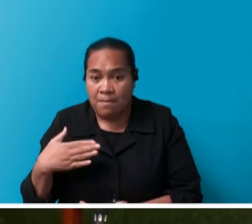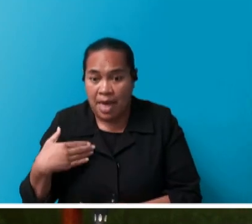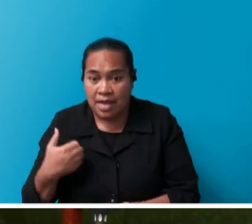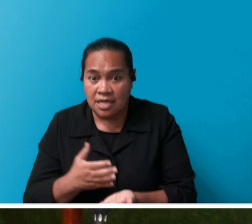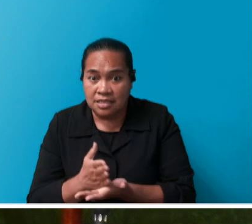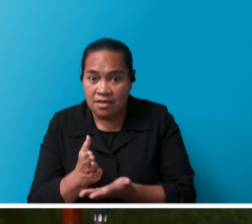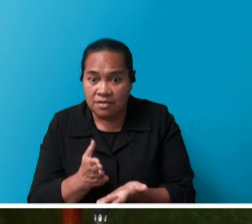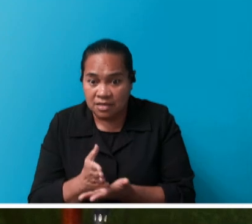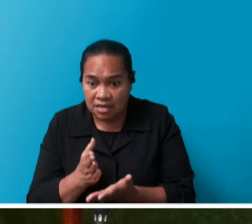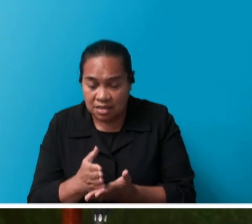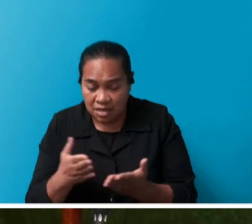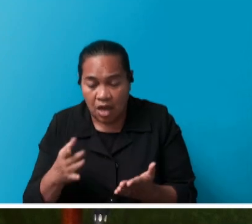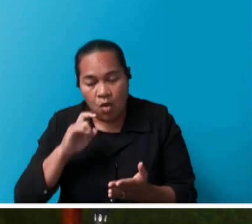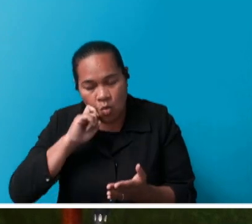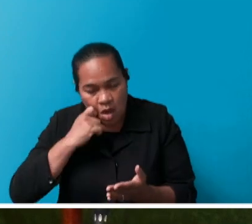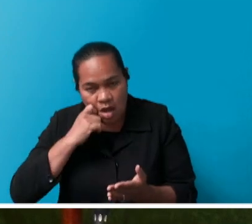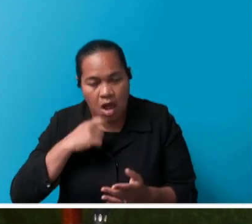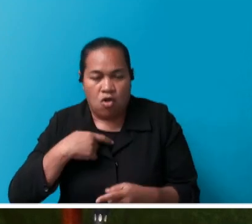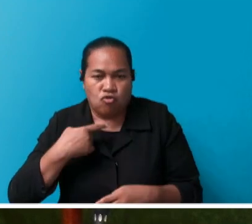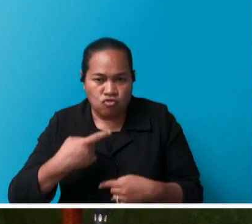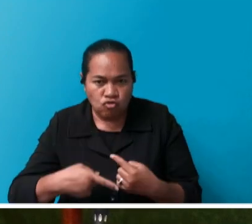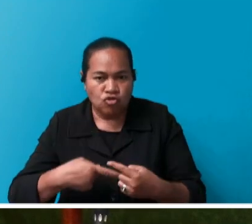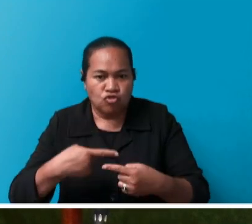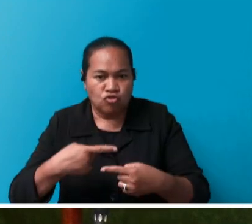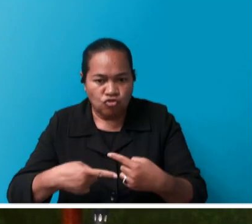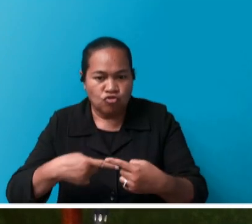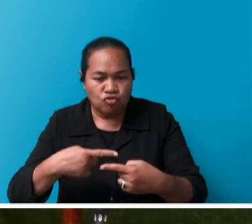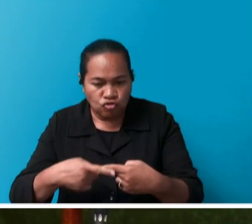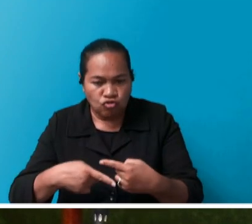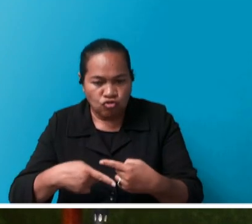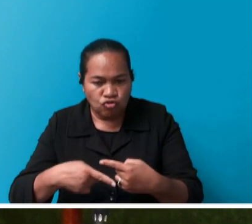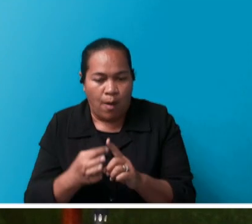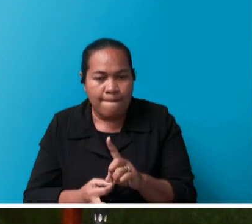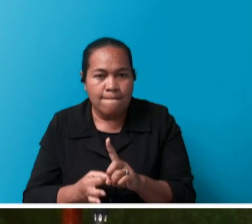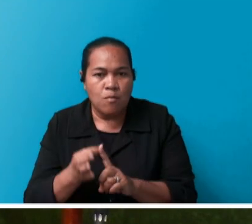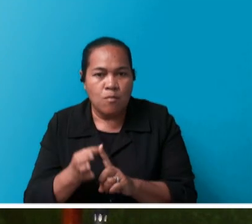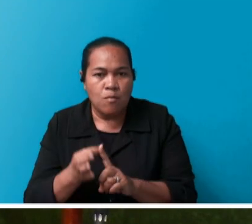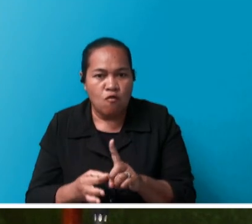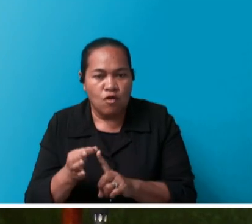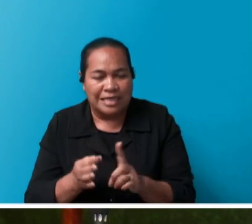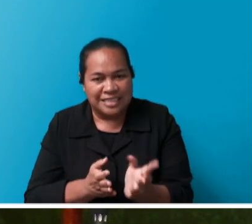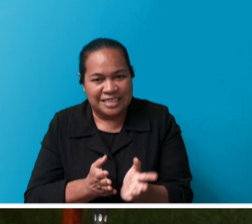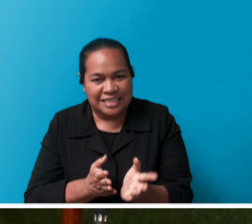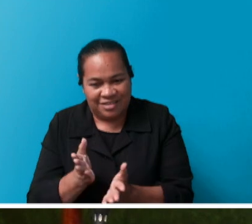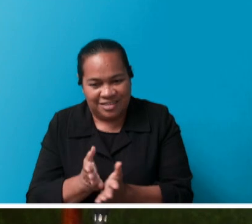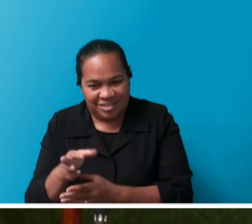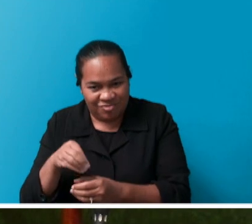will continue its effort to improve primary health care services,